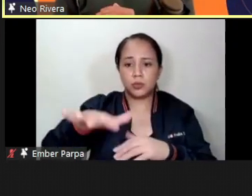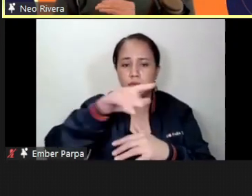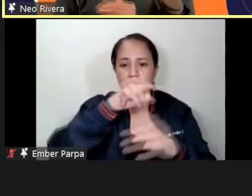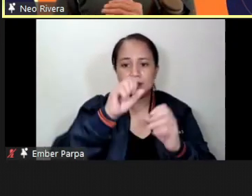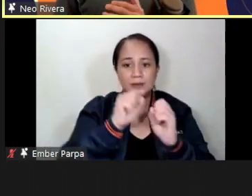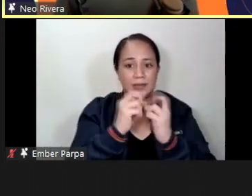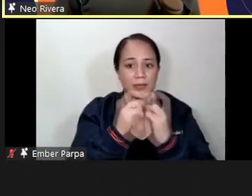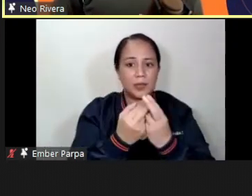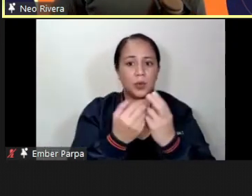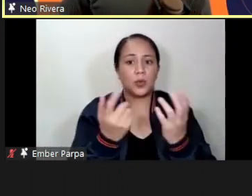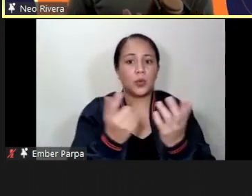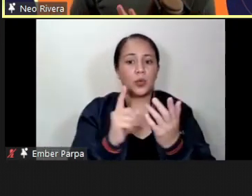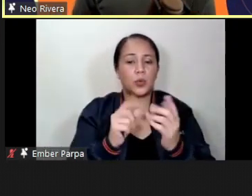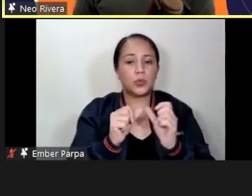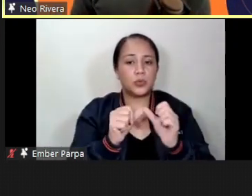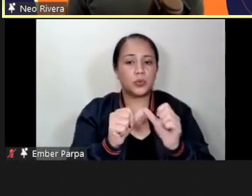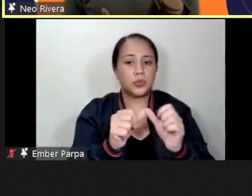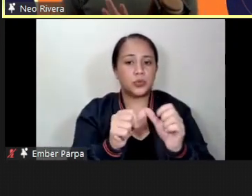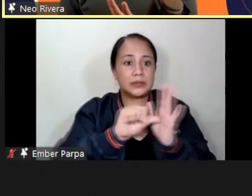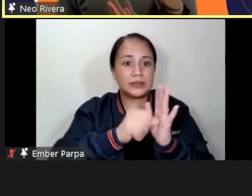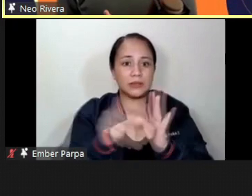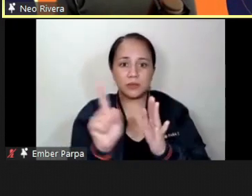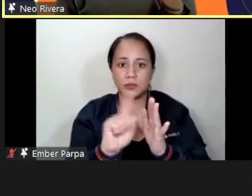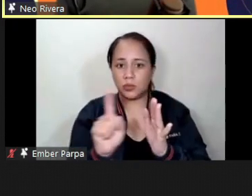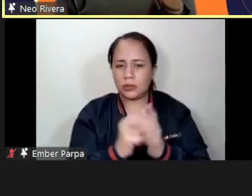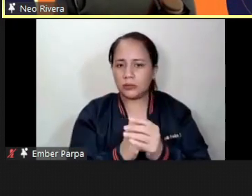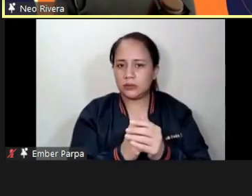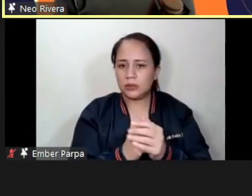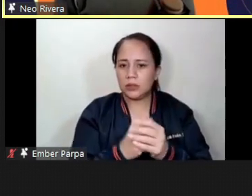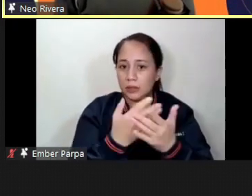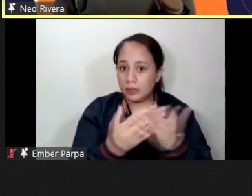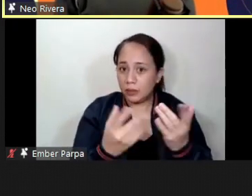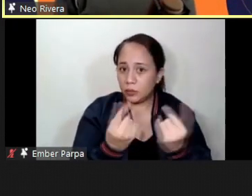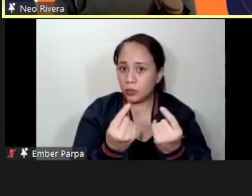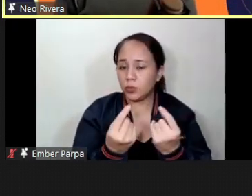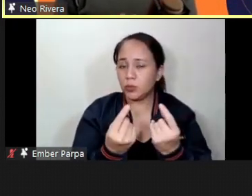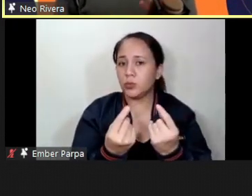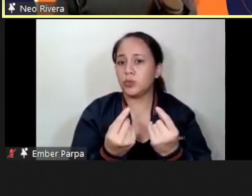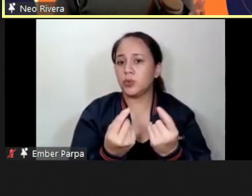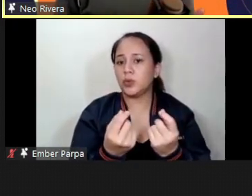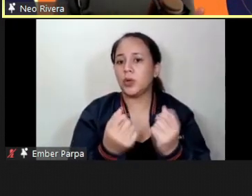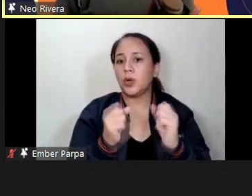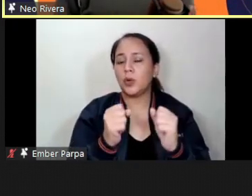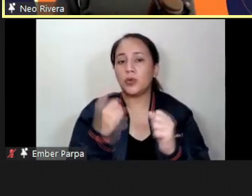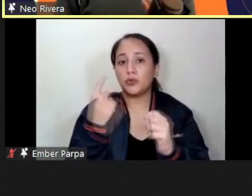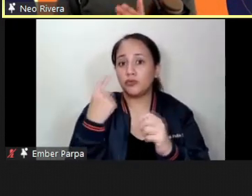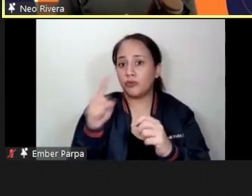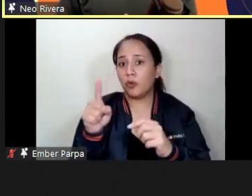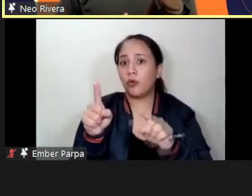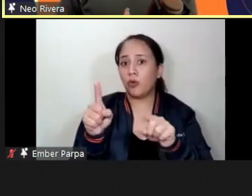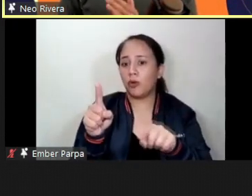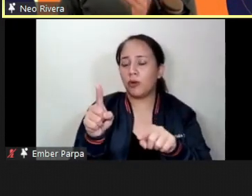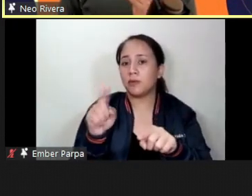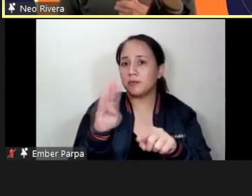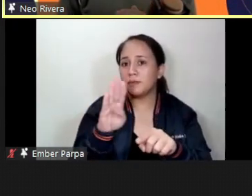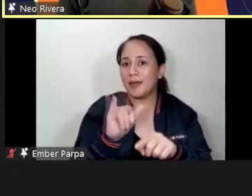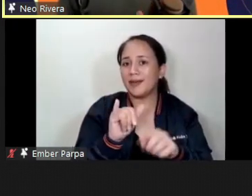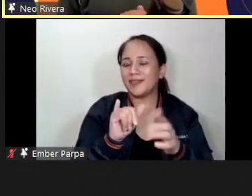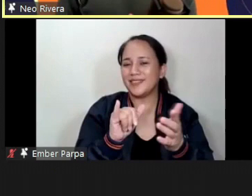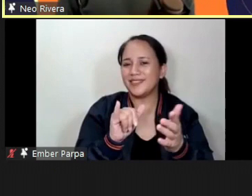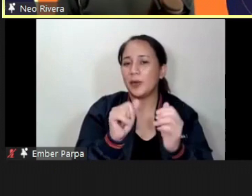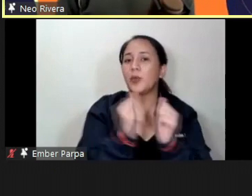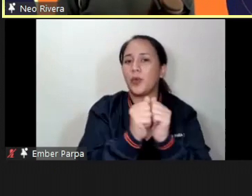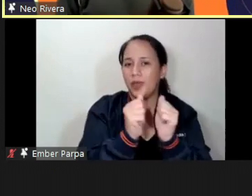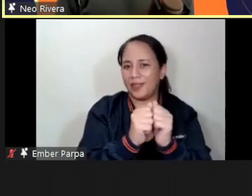webinars, what we have continued to emphasize is that everything that we do, it is for, by, and with